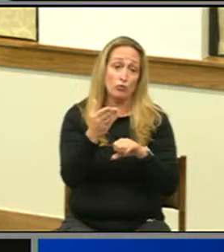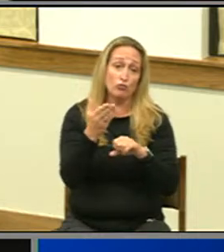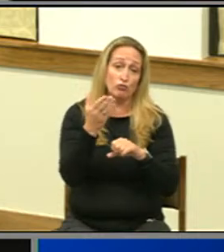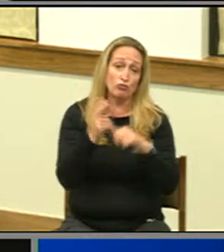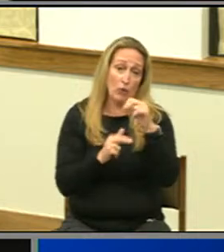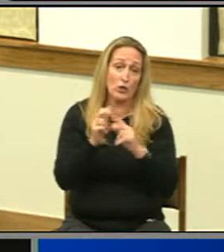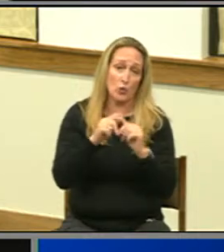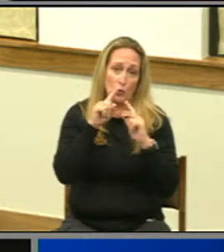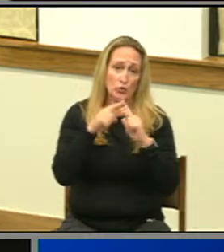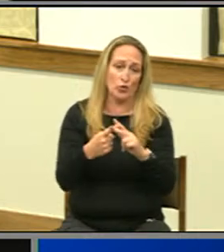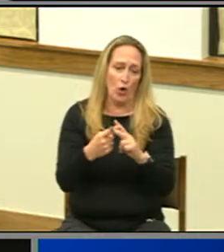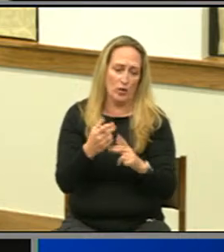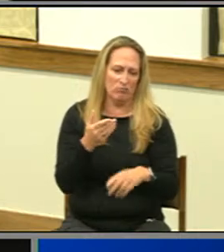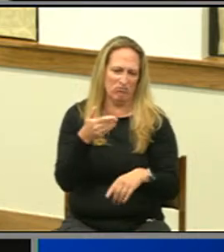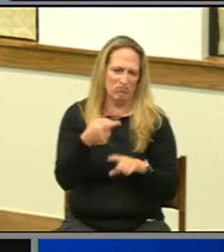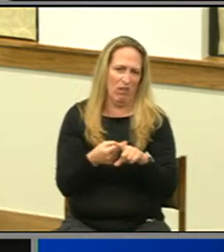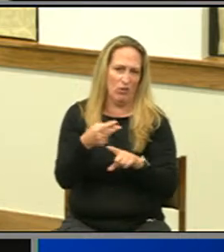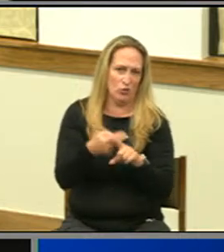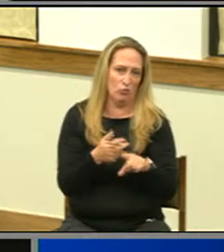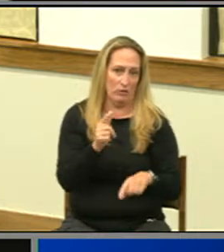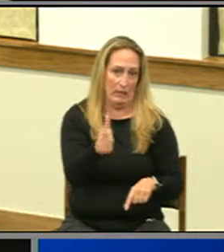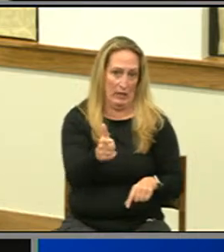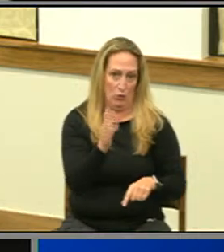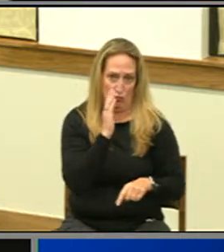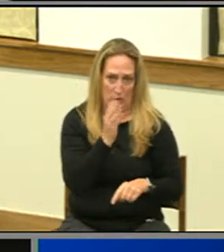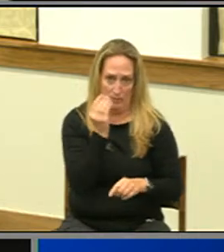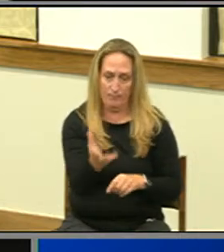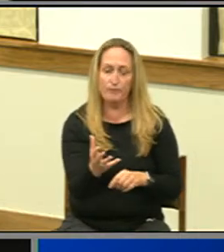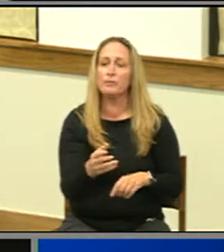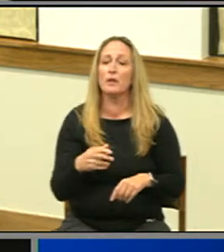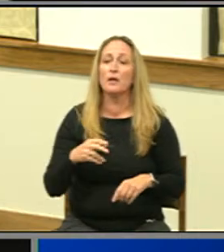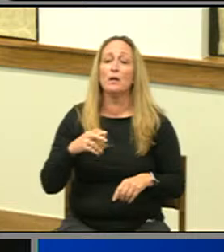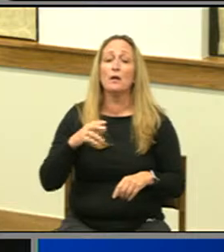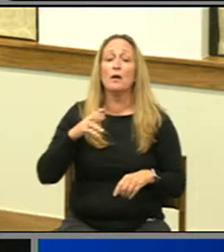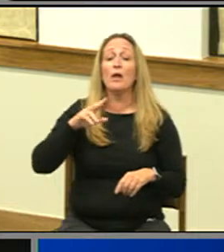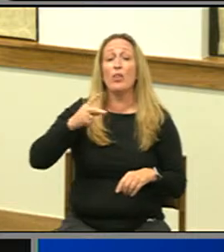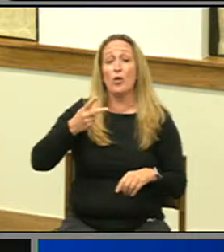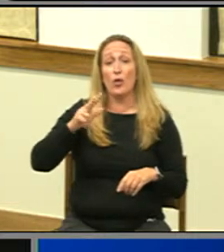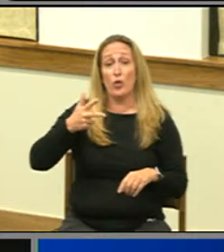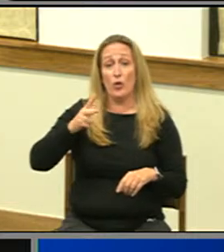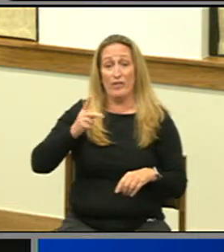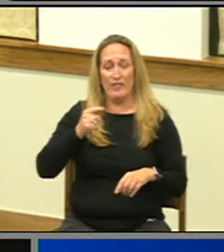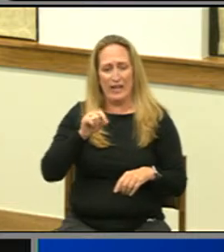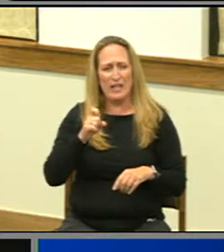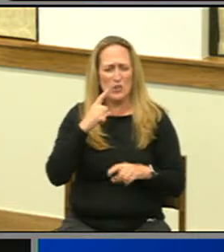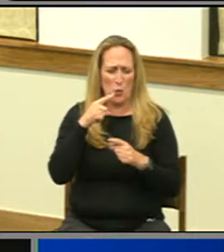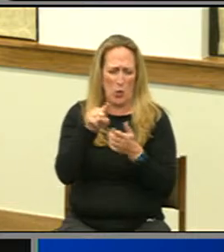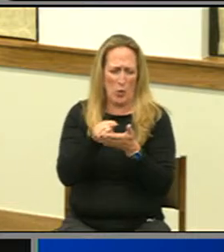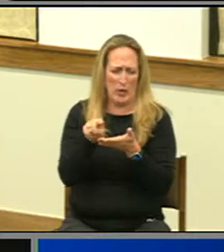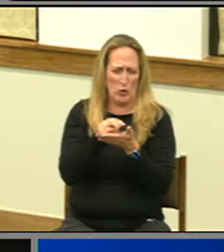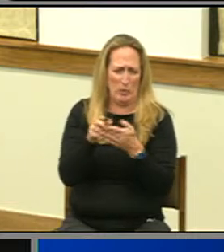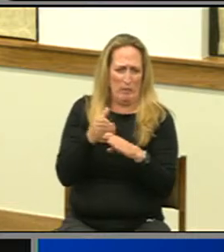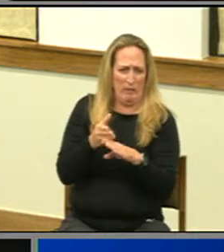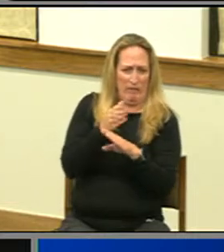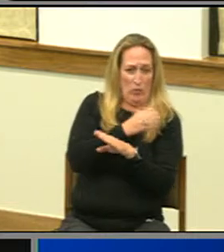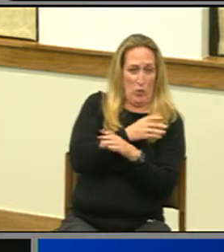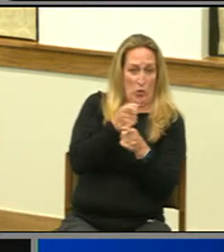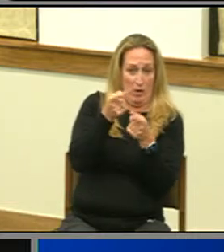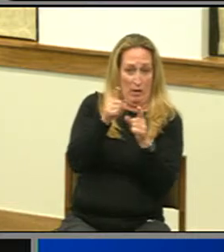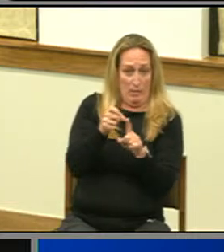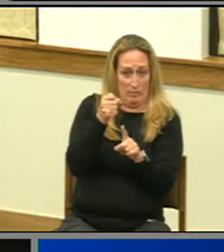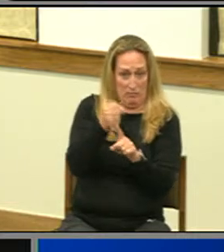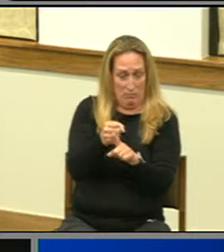will begin about a month or two. In the next phase, you will receive about a week or 2 weeks in advance